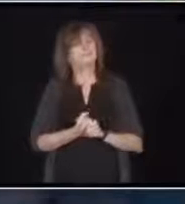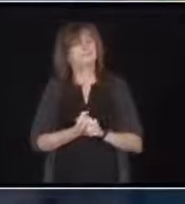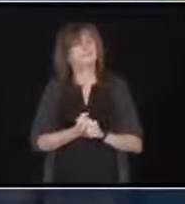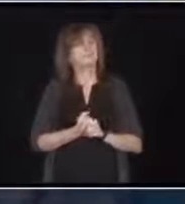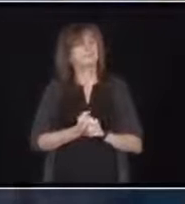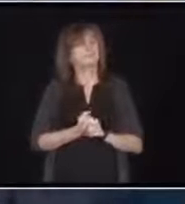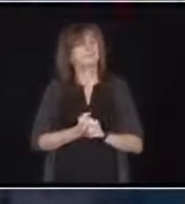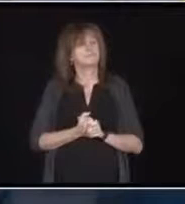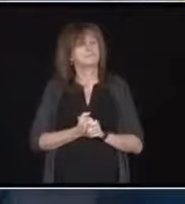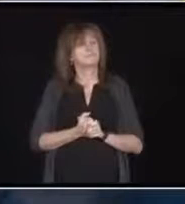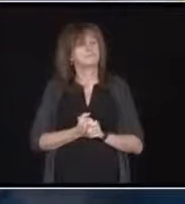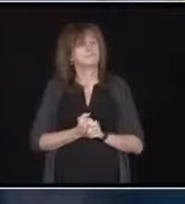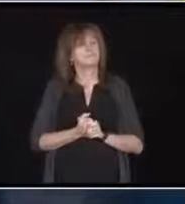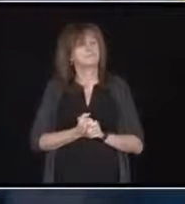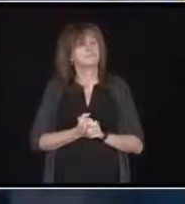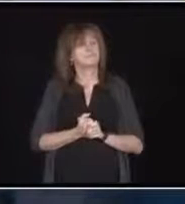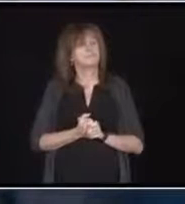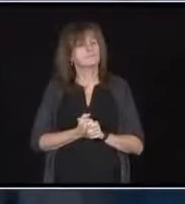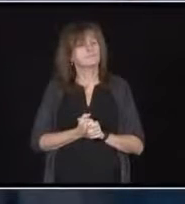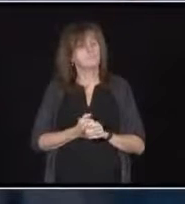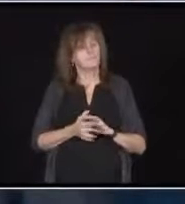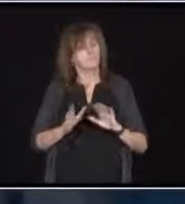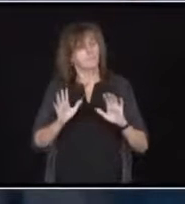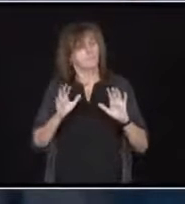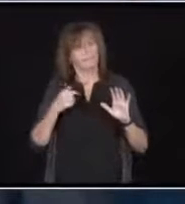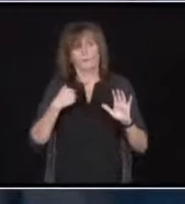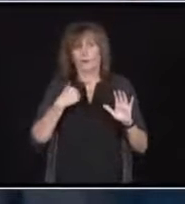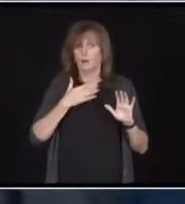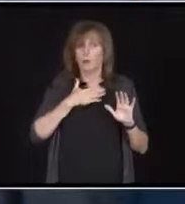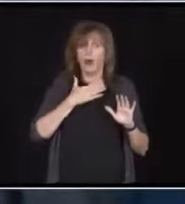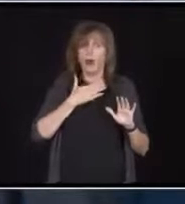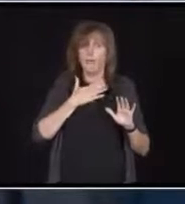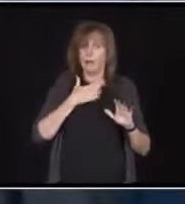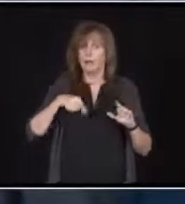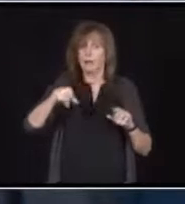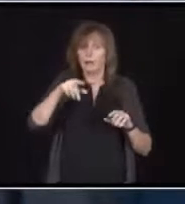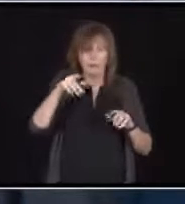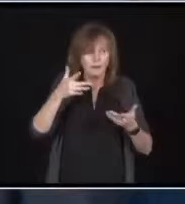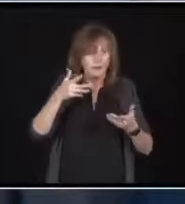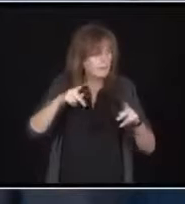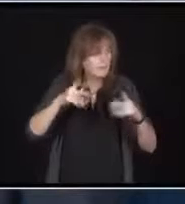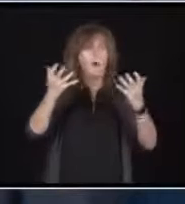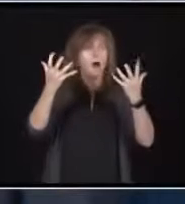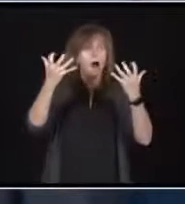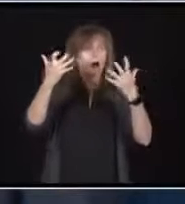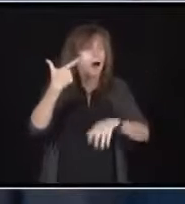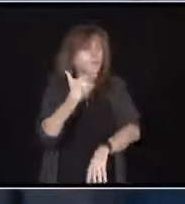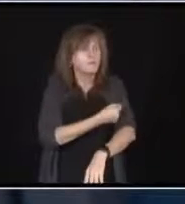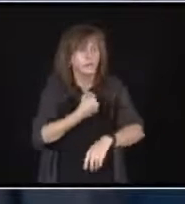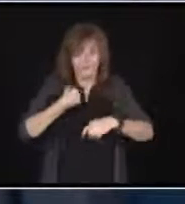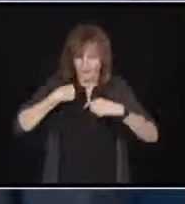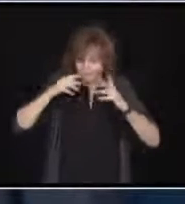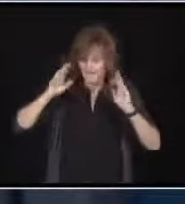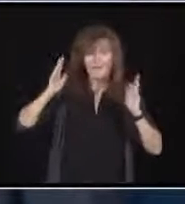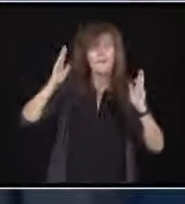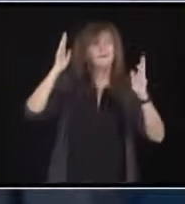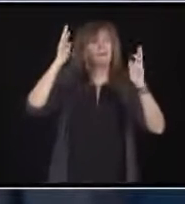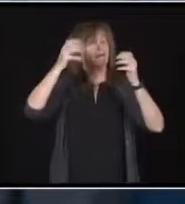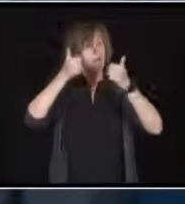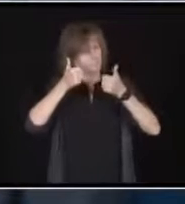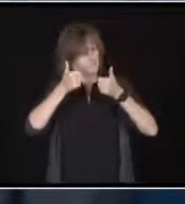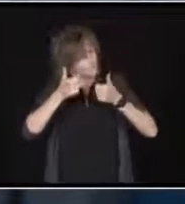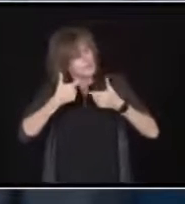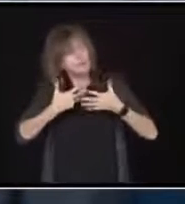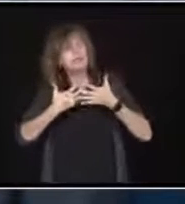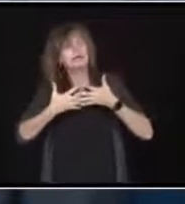Well, first of all, I'm very pleased to hear that there's so many people that want to receive the flu shot this year. It's really, really important as part of our Keeping Ontarians